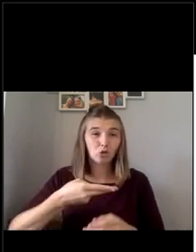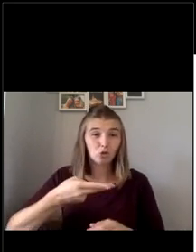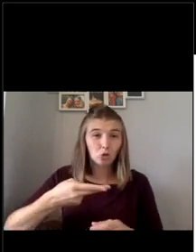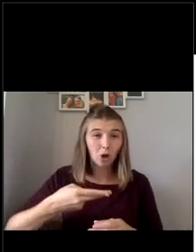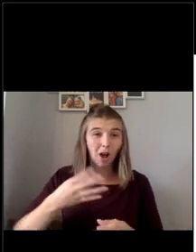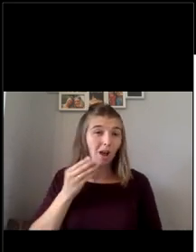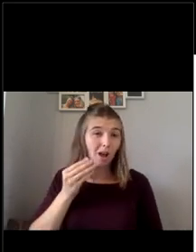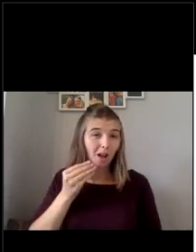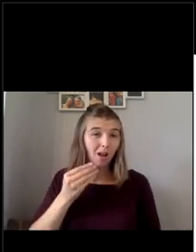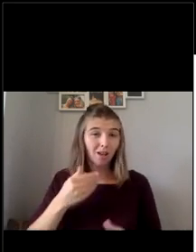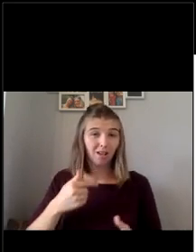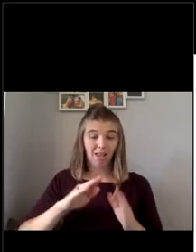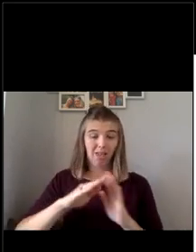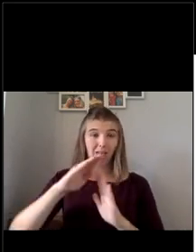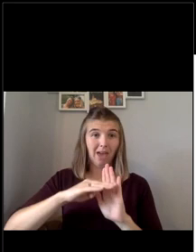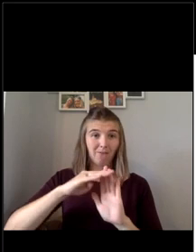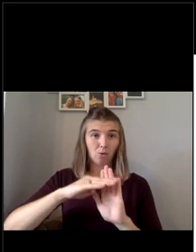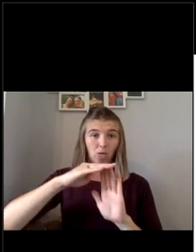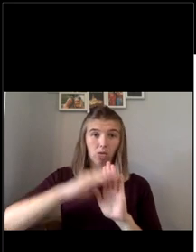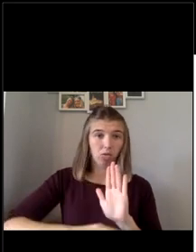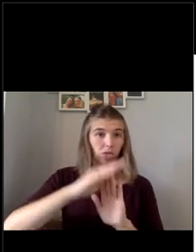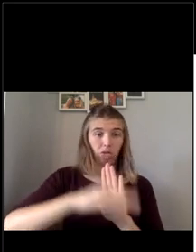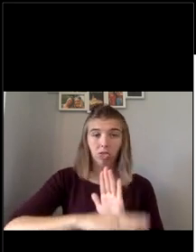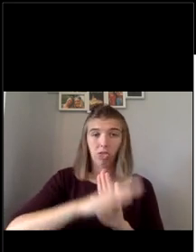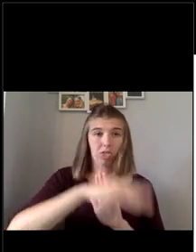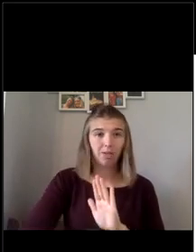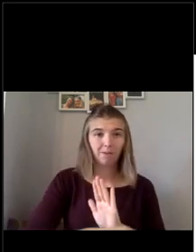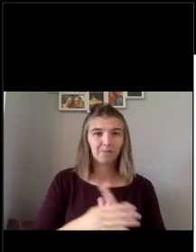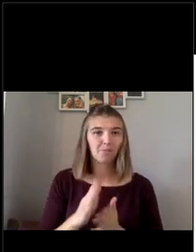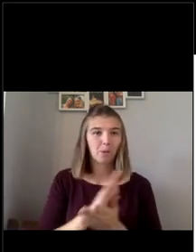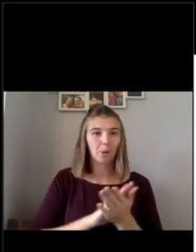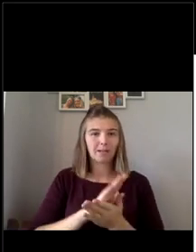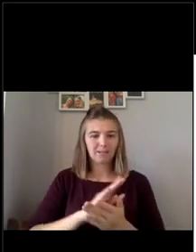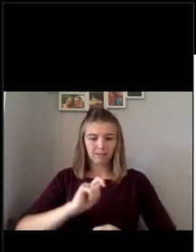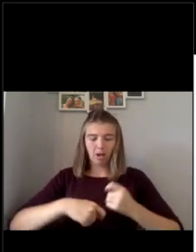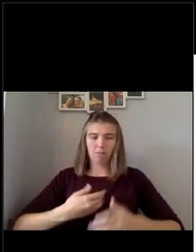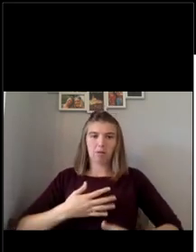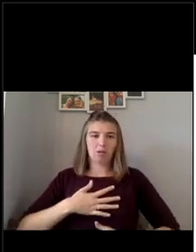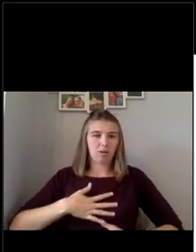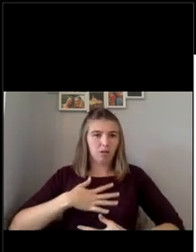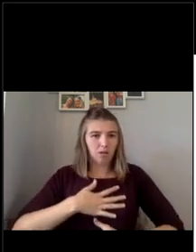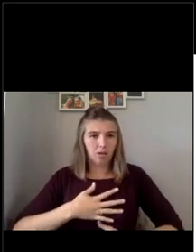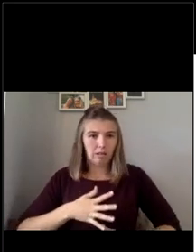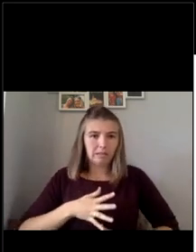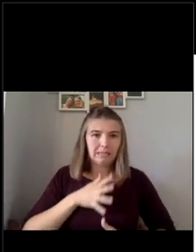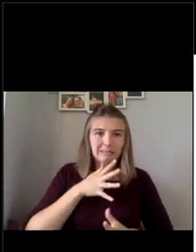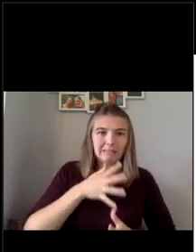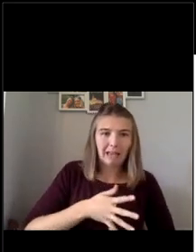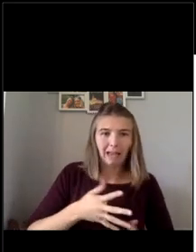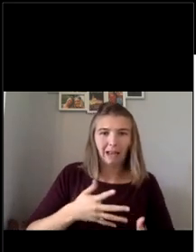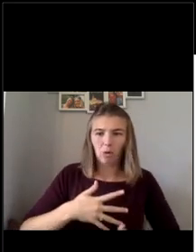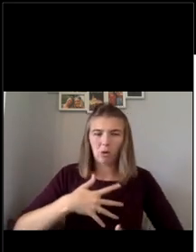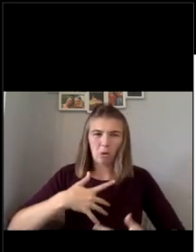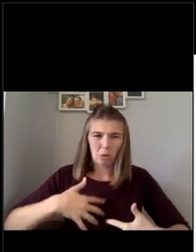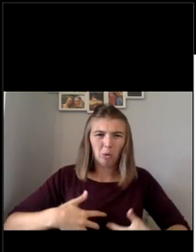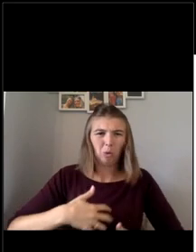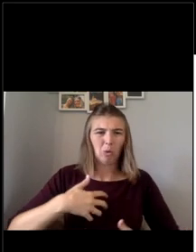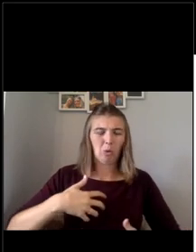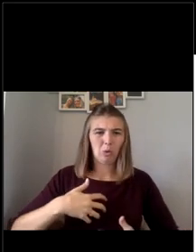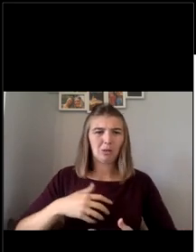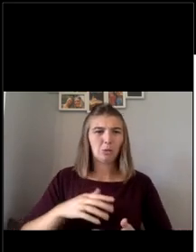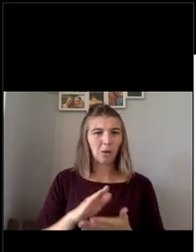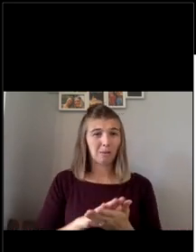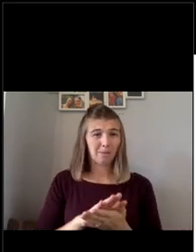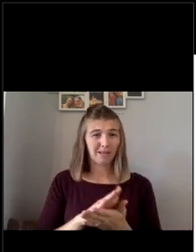more stress. And then now I'm stuck in sort of a very vicious cycle of feeling physically and